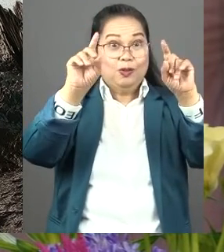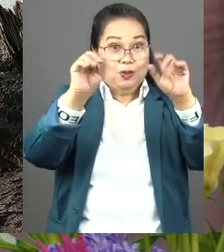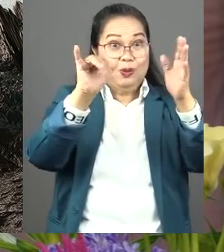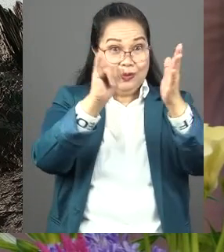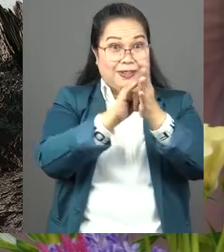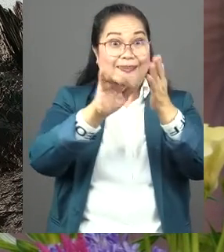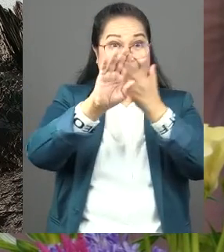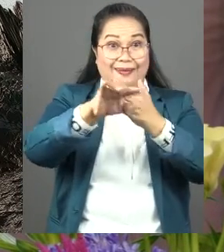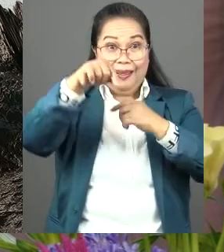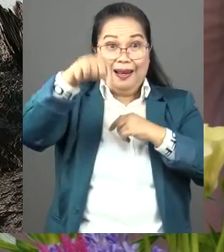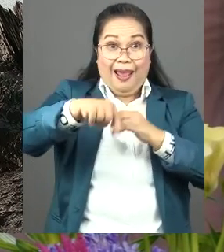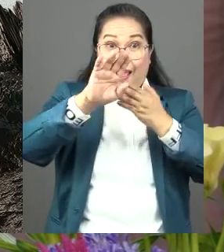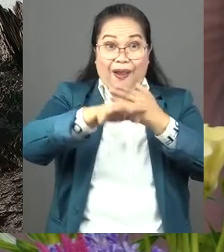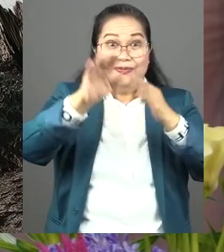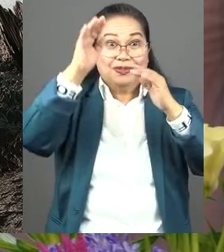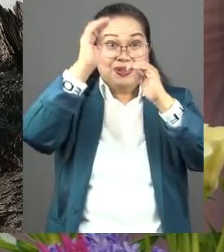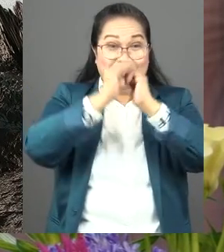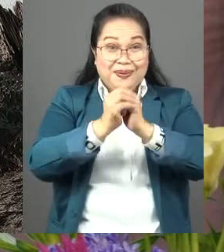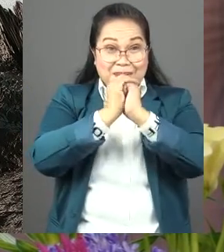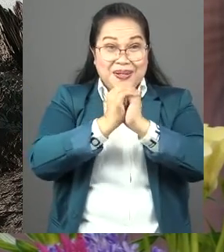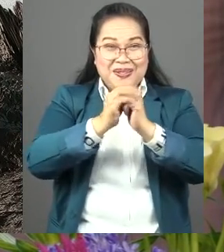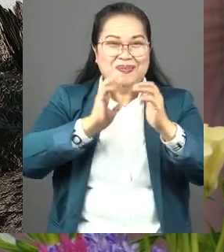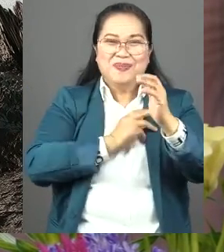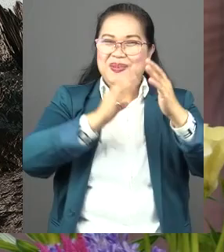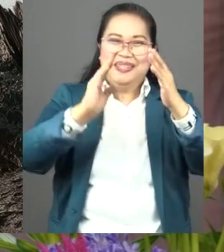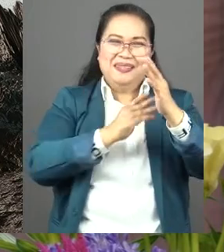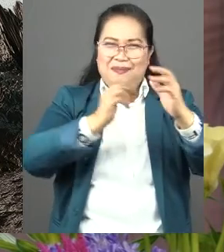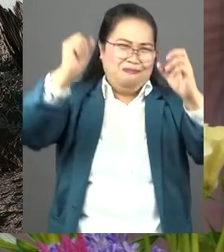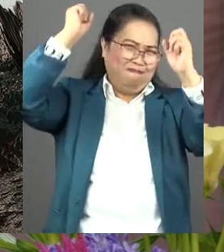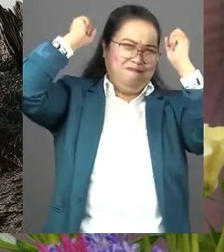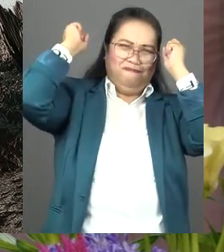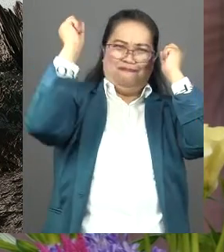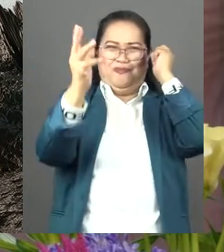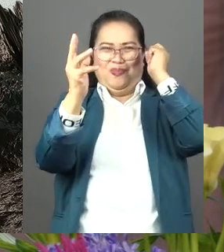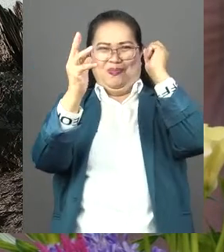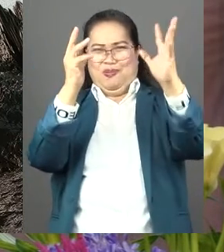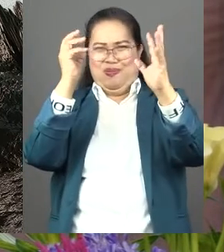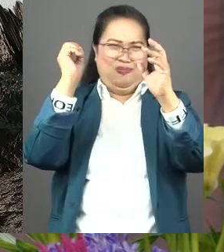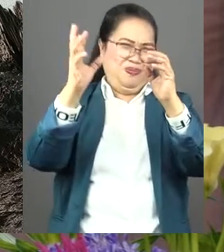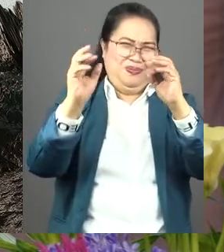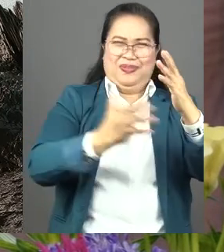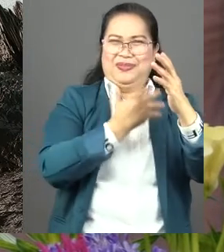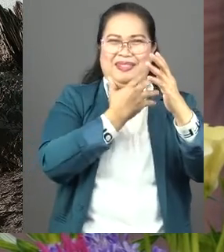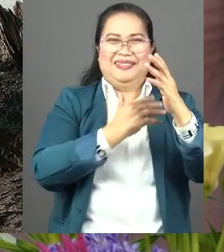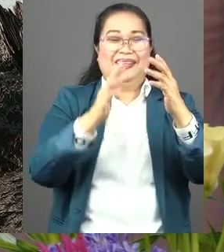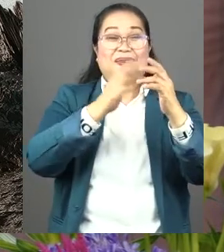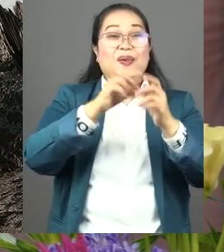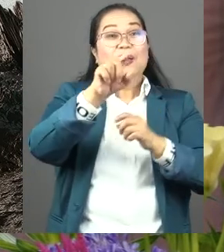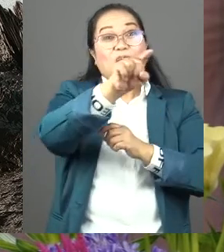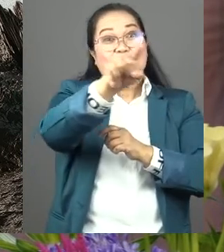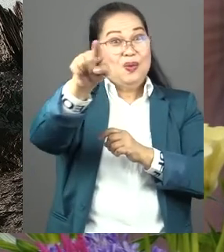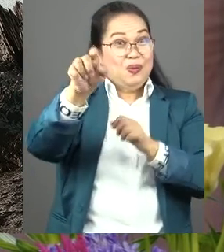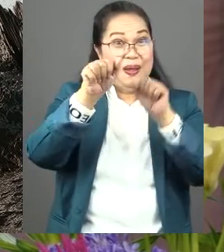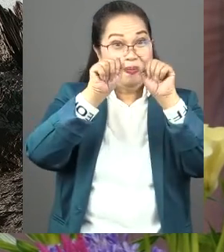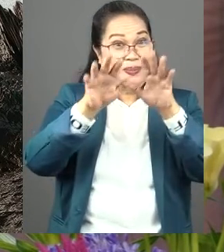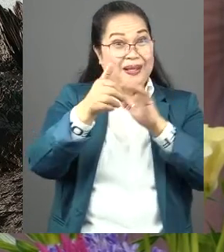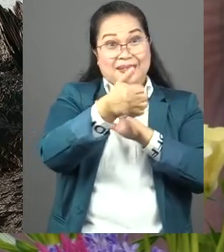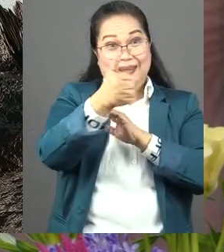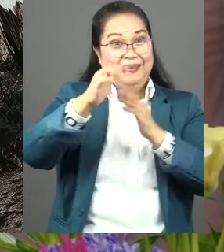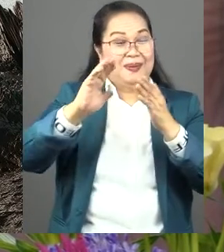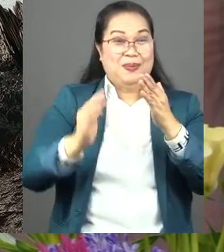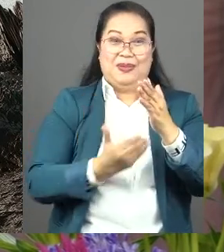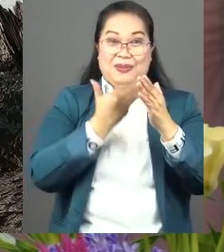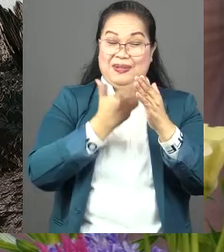fact, after this sermon, we will sing again. Let's sing it with sincerity. Because you can bless others with your